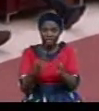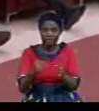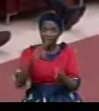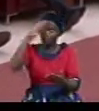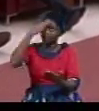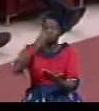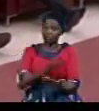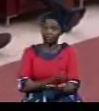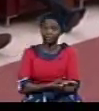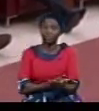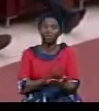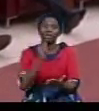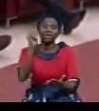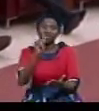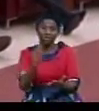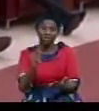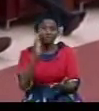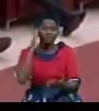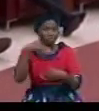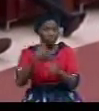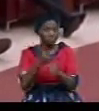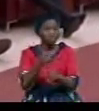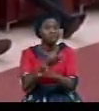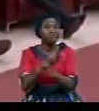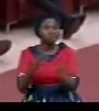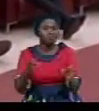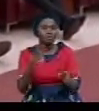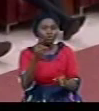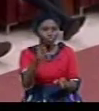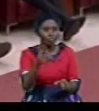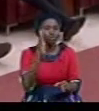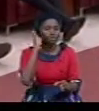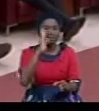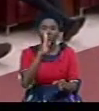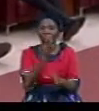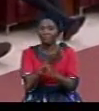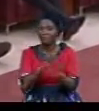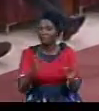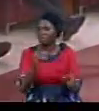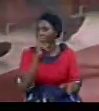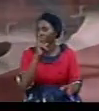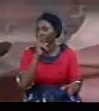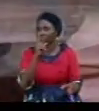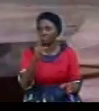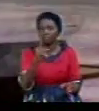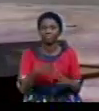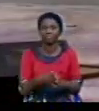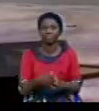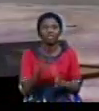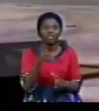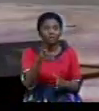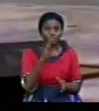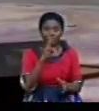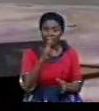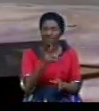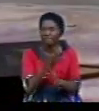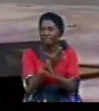you free it shall be free indeed you are free